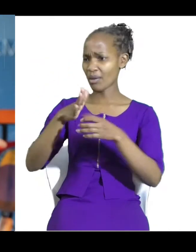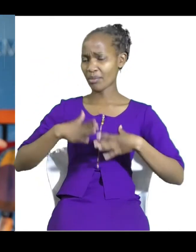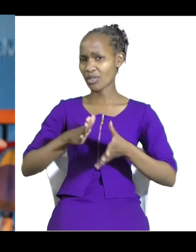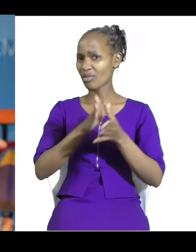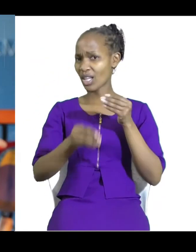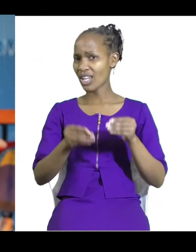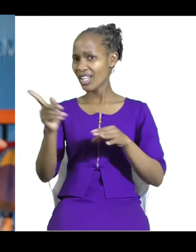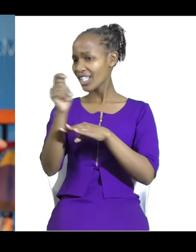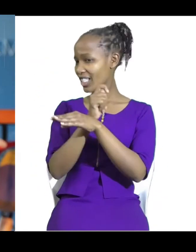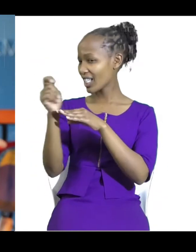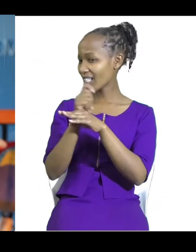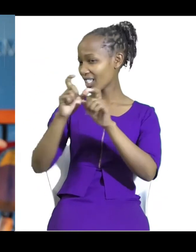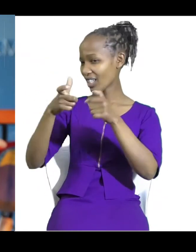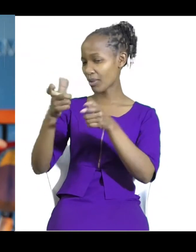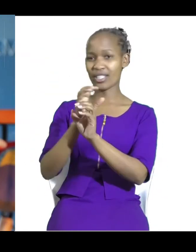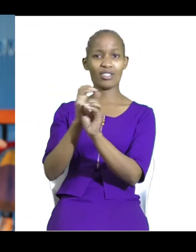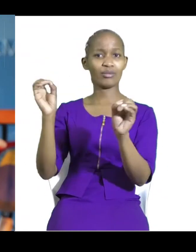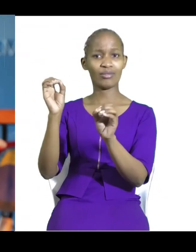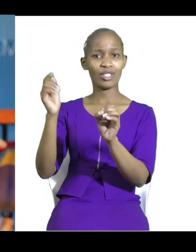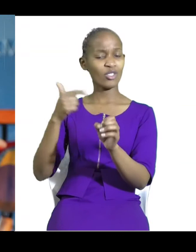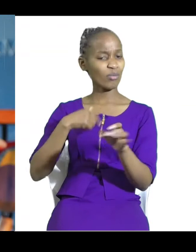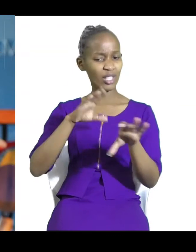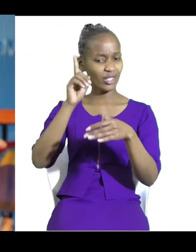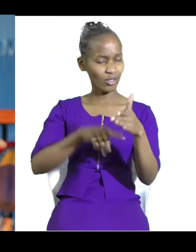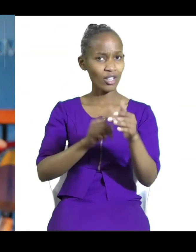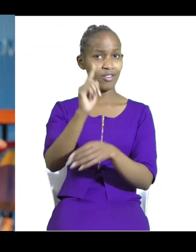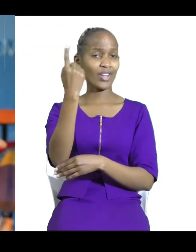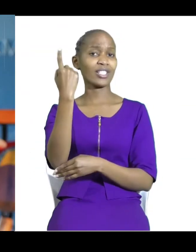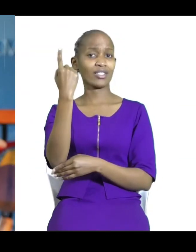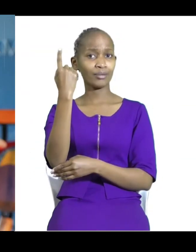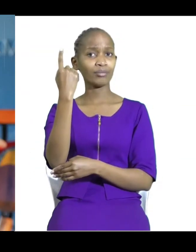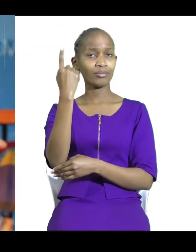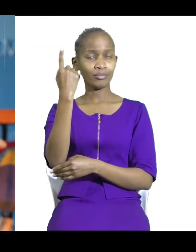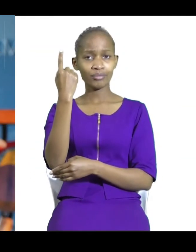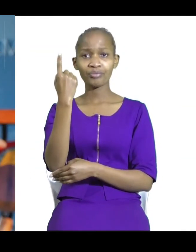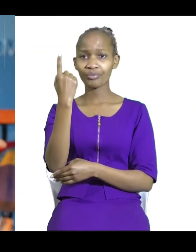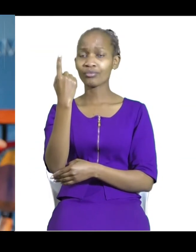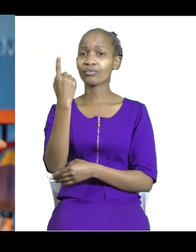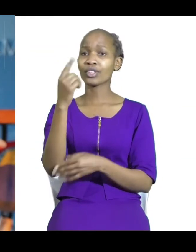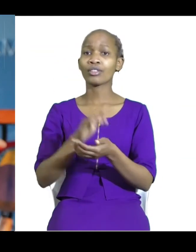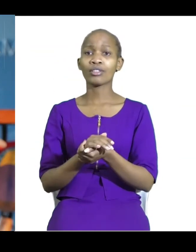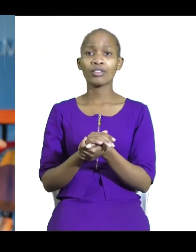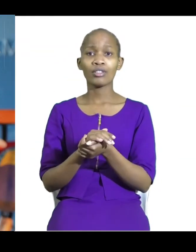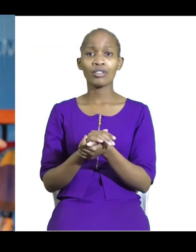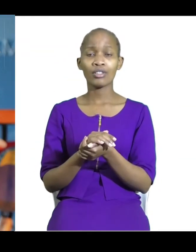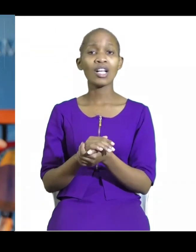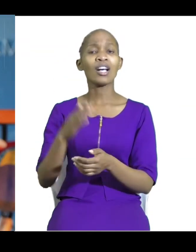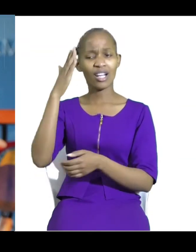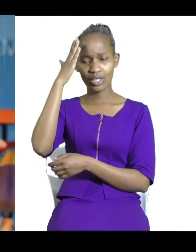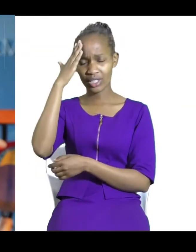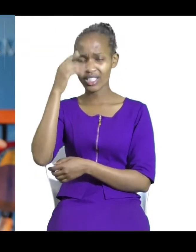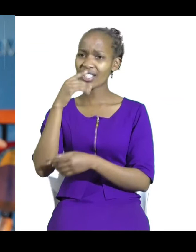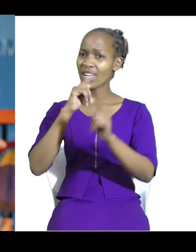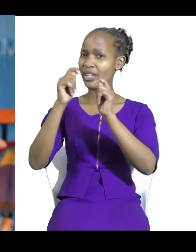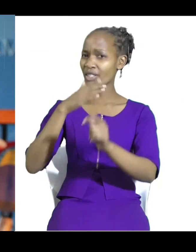most PWDs were not trained in media. So what I did is, first of all, I went to your attitude.